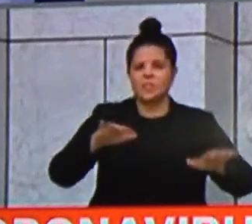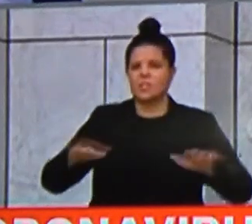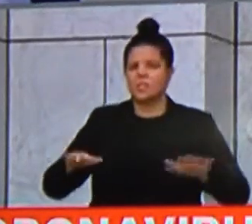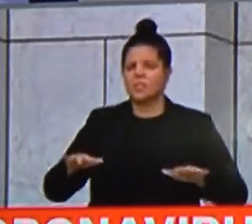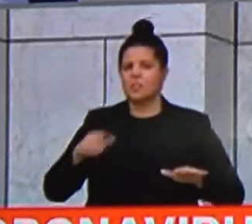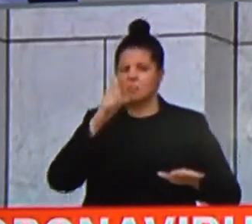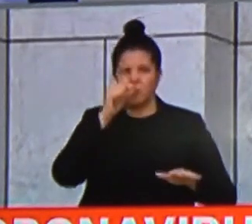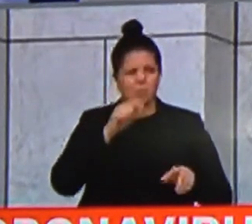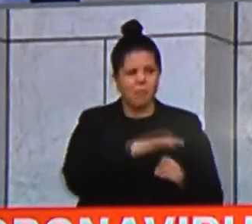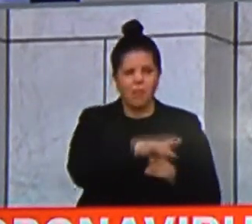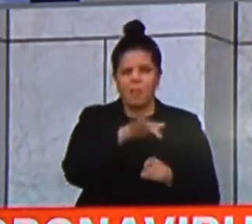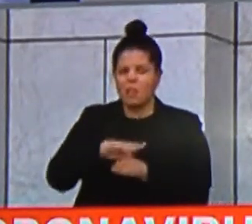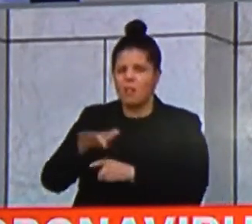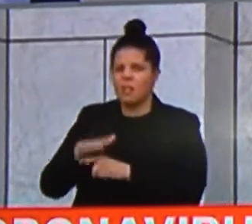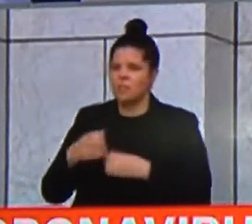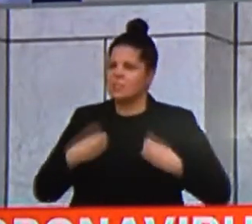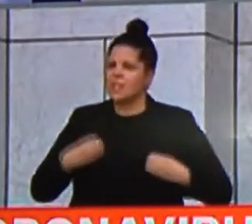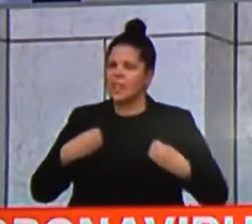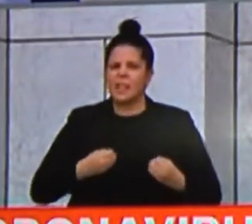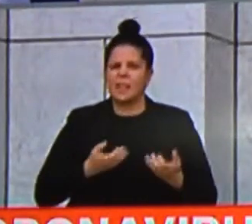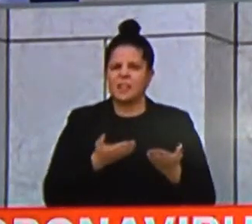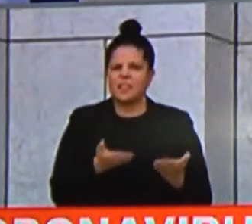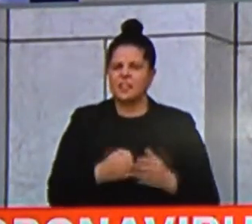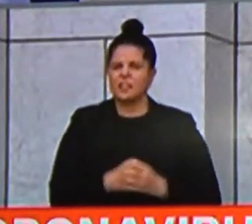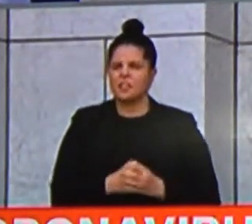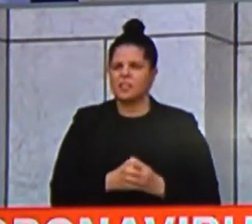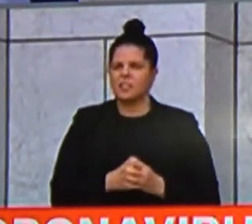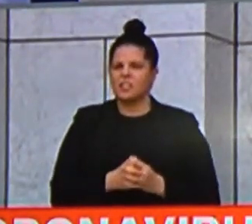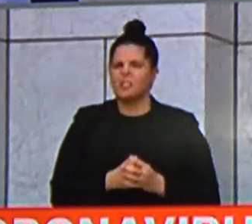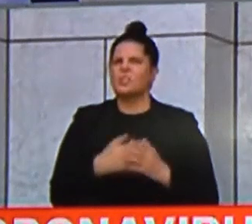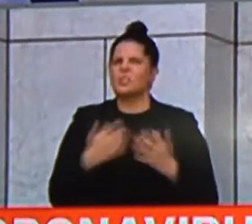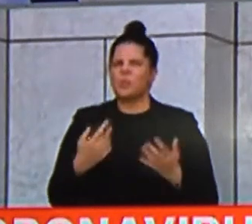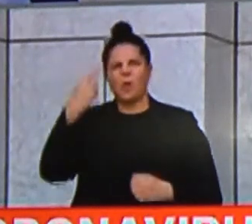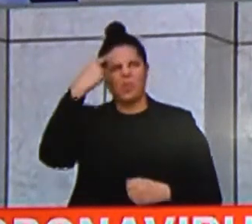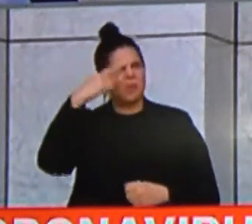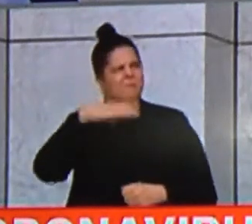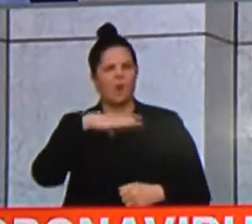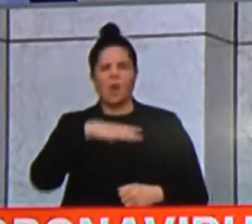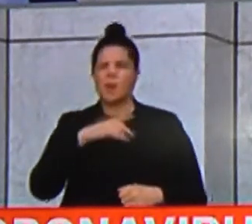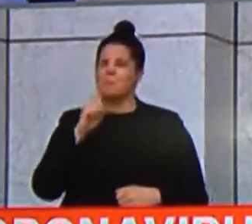companies such as Qantas or Premier Investments, for example, or just SMEs? A broader